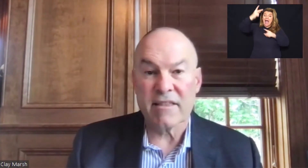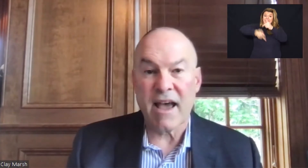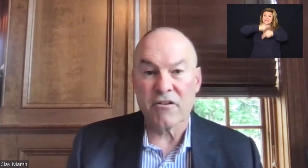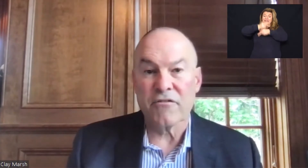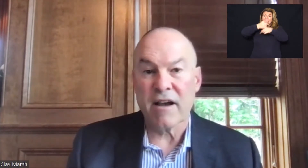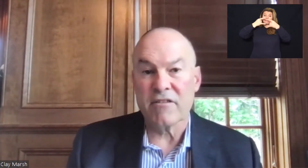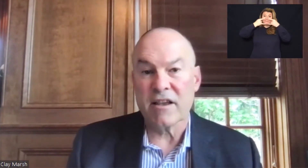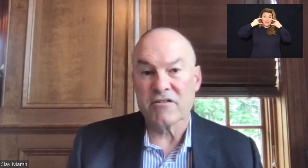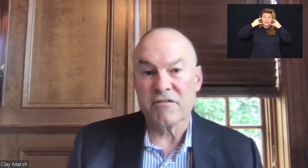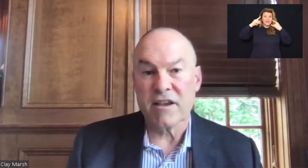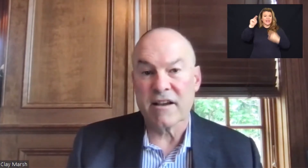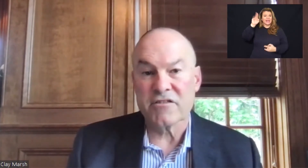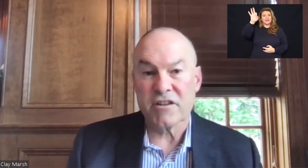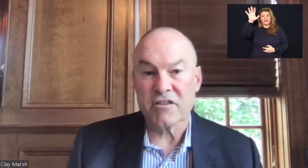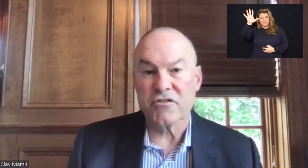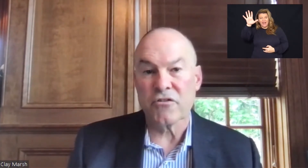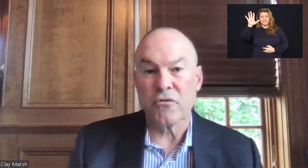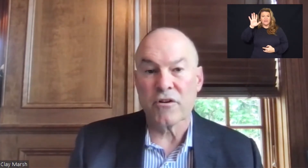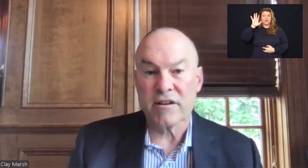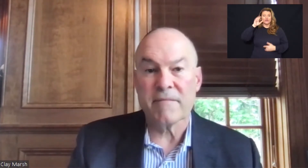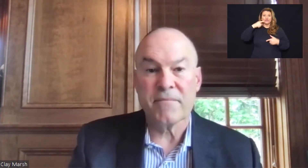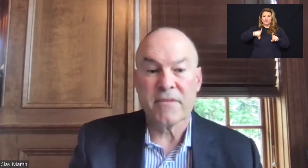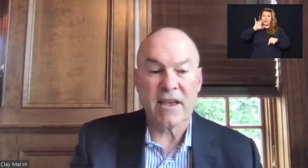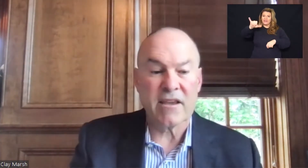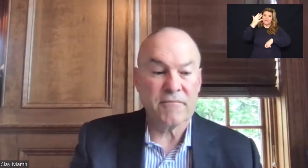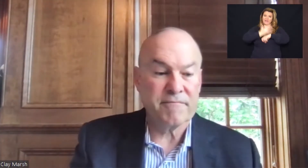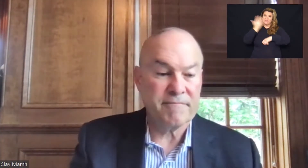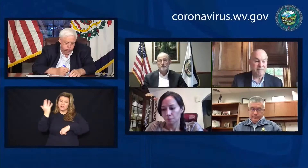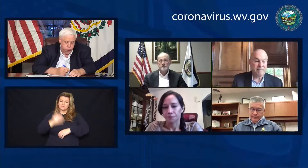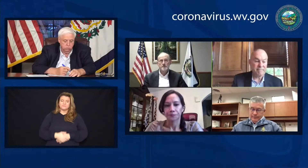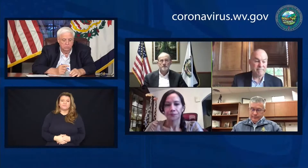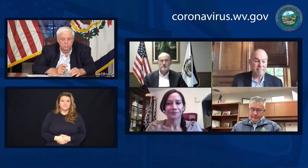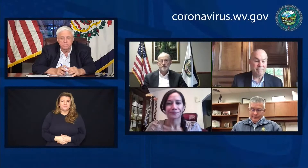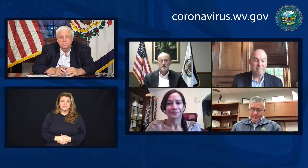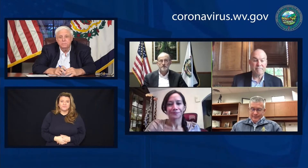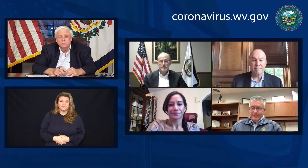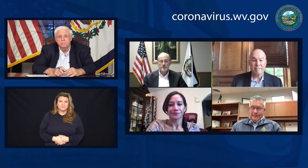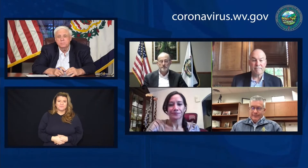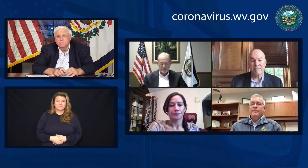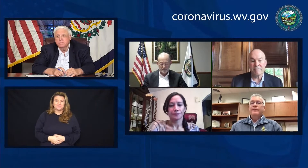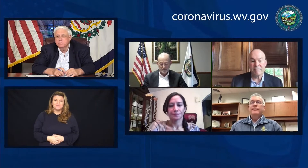during that latter 5 days of the isolation or the quarantine. Thank you.